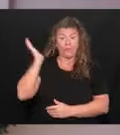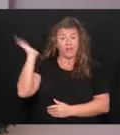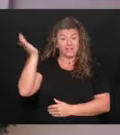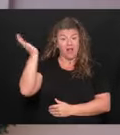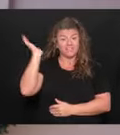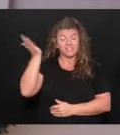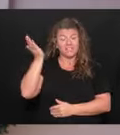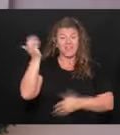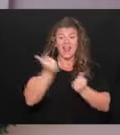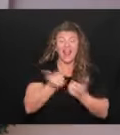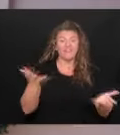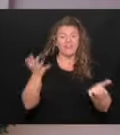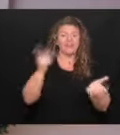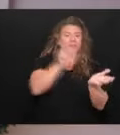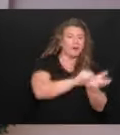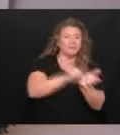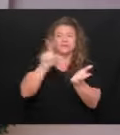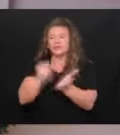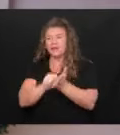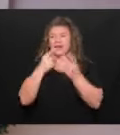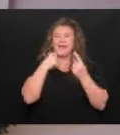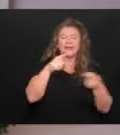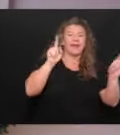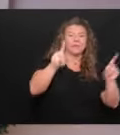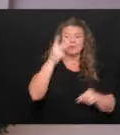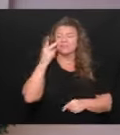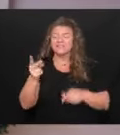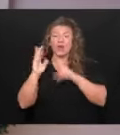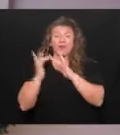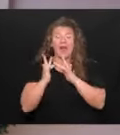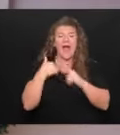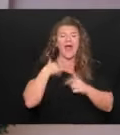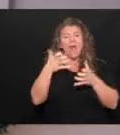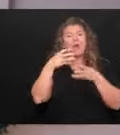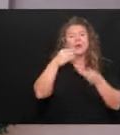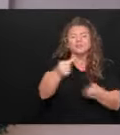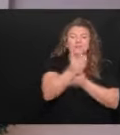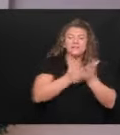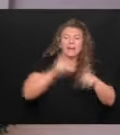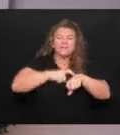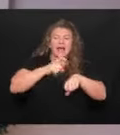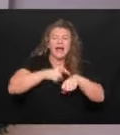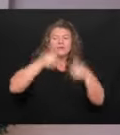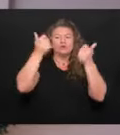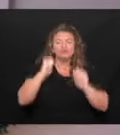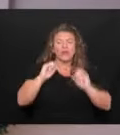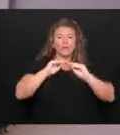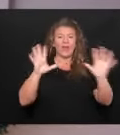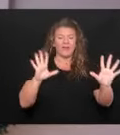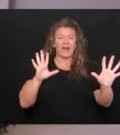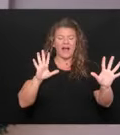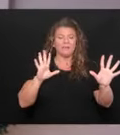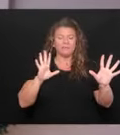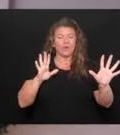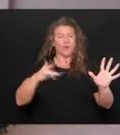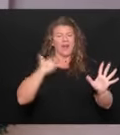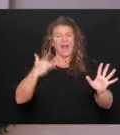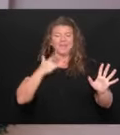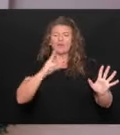things that have been published and things that are online that I wanted to spend just a second trying to clarify what I think is a